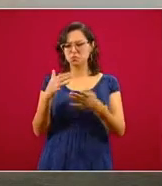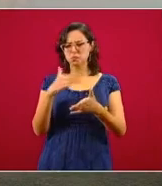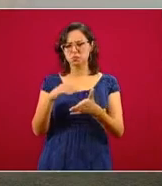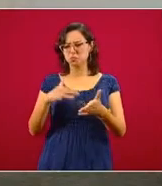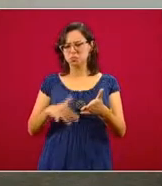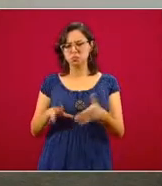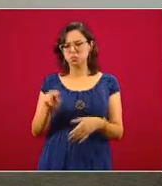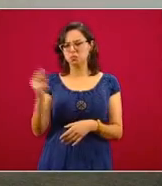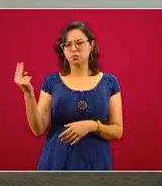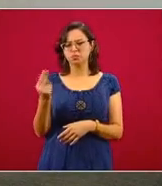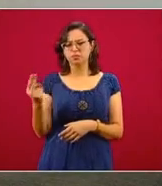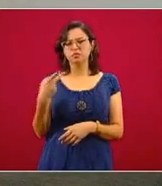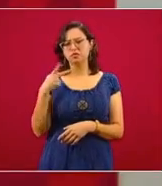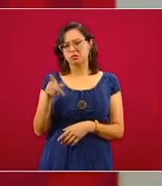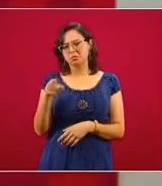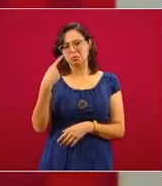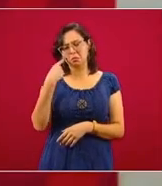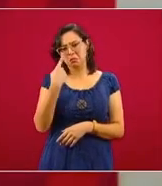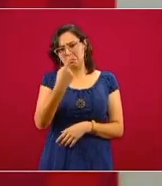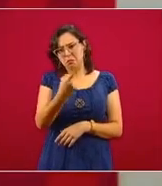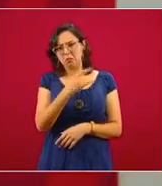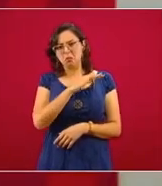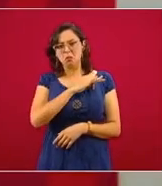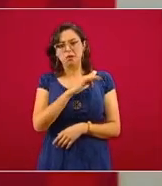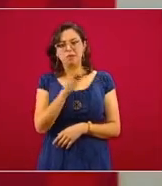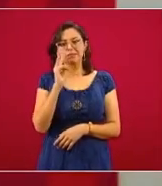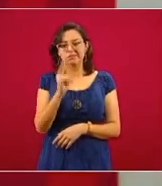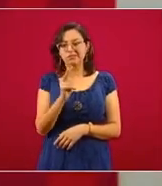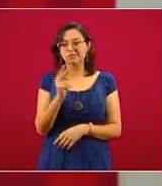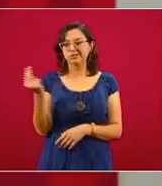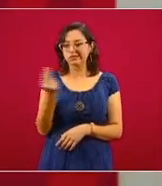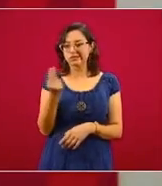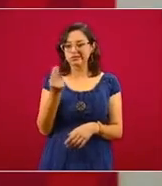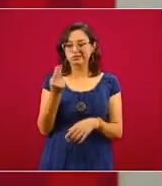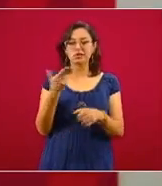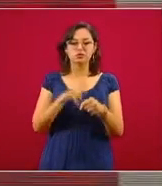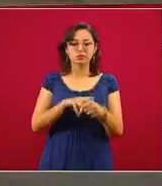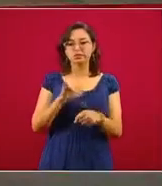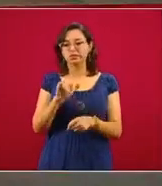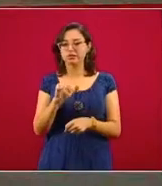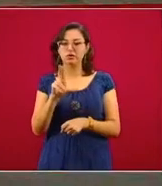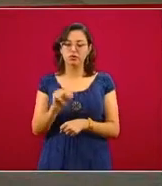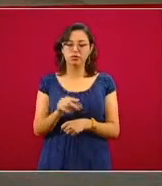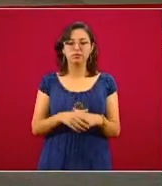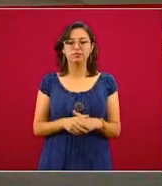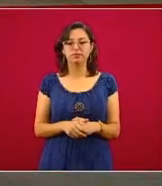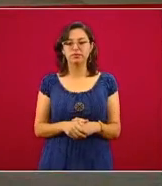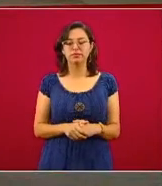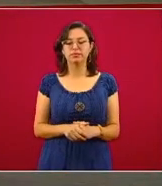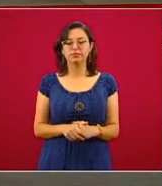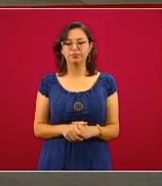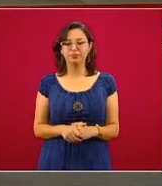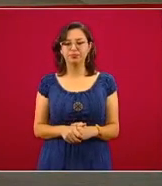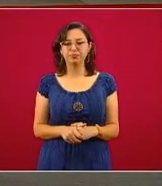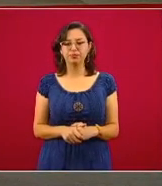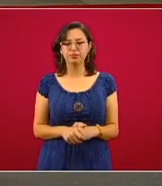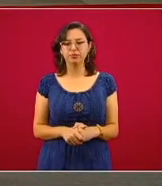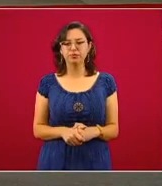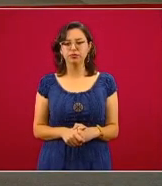there, cuáles but son las you preguntas can que se read the contestan para questions and saber know si se what the requiere answers una are to see if hospitalización. you might need Adelante. hospitalization or